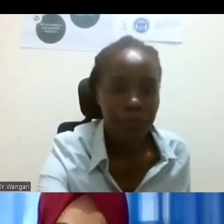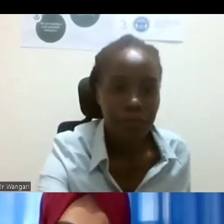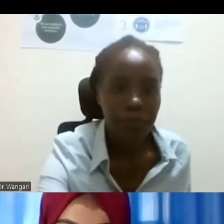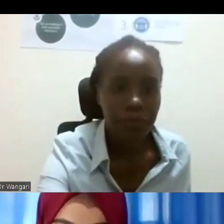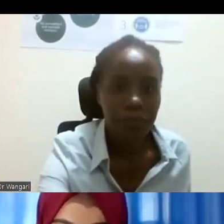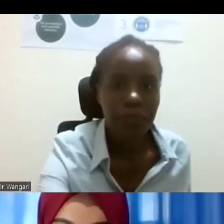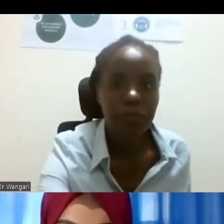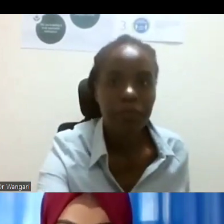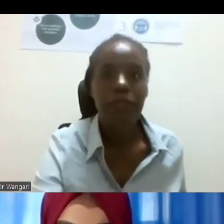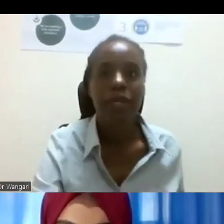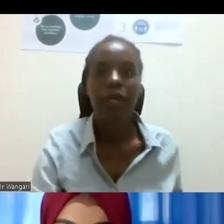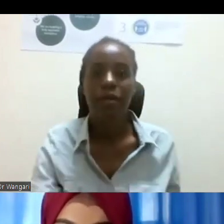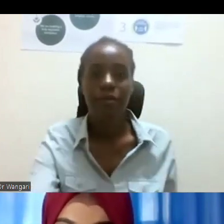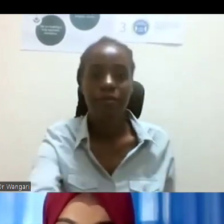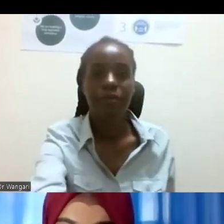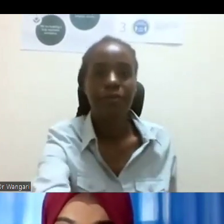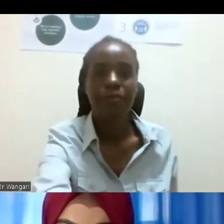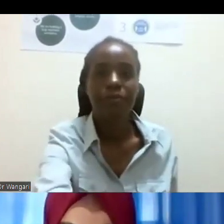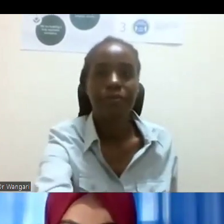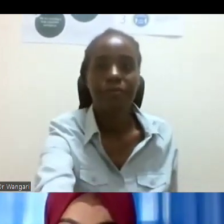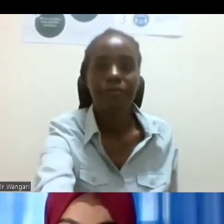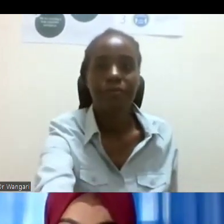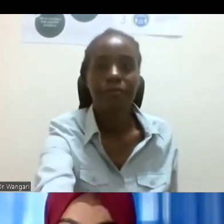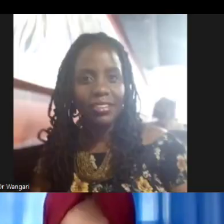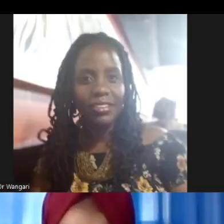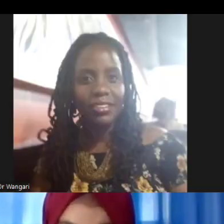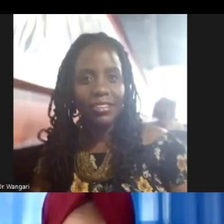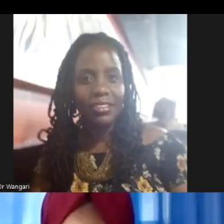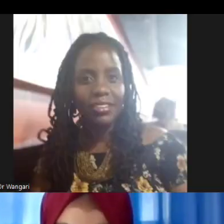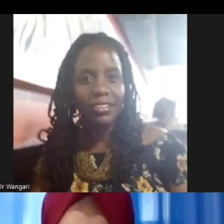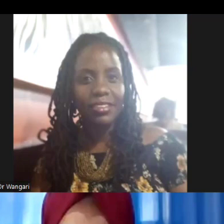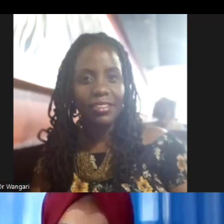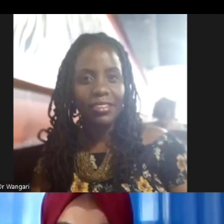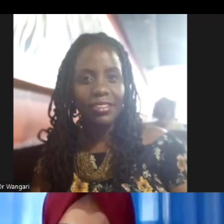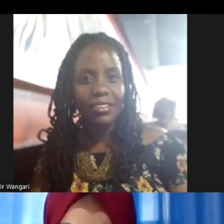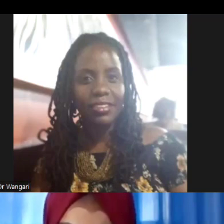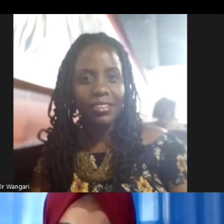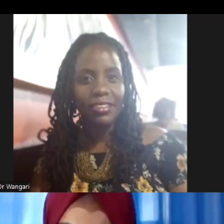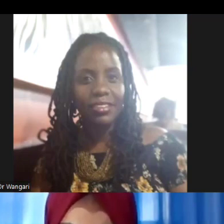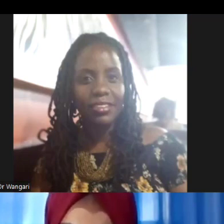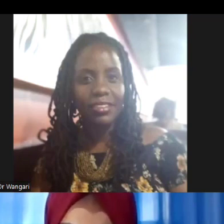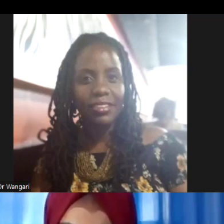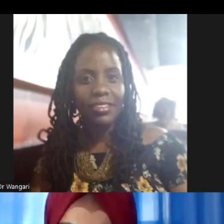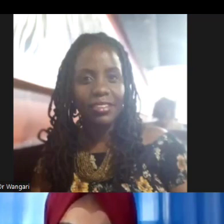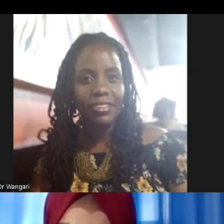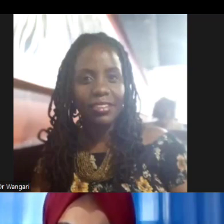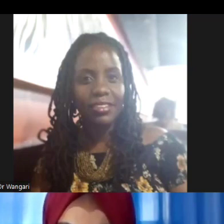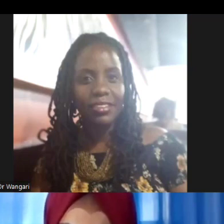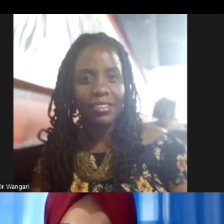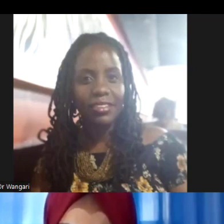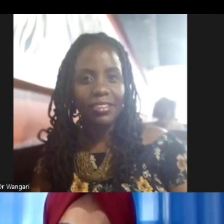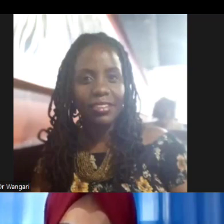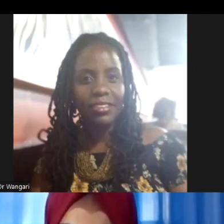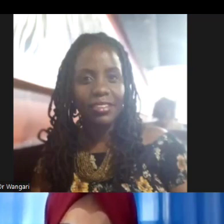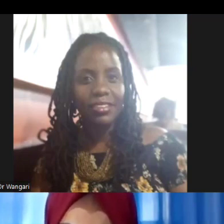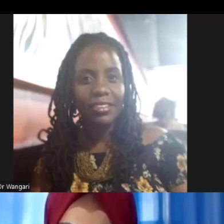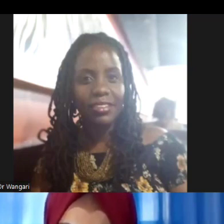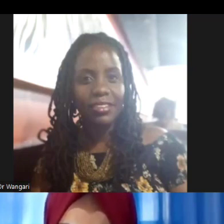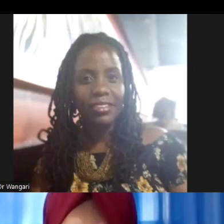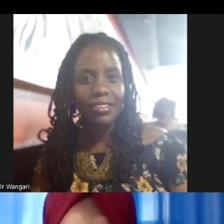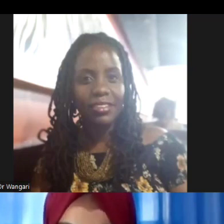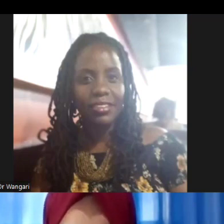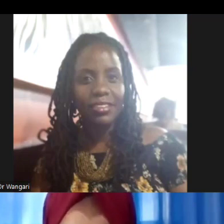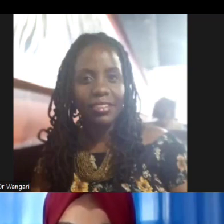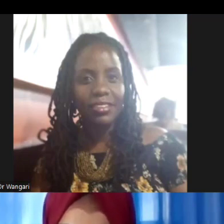a deeper insight on what FGM is. What are the physical side effects? What are the psychological side effects? What are